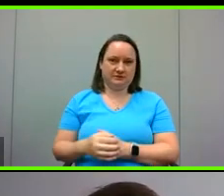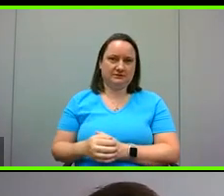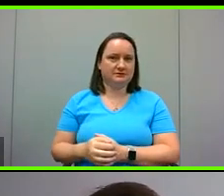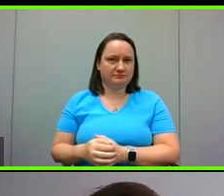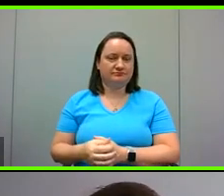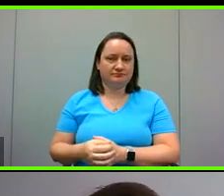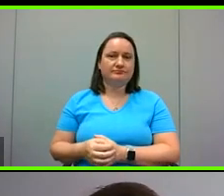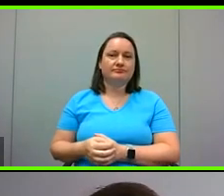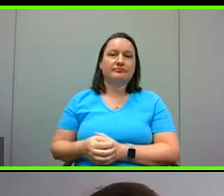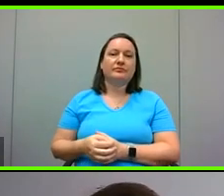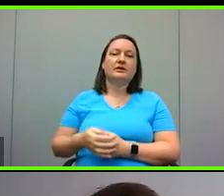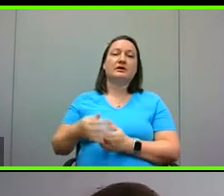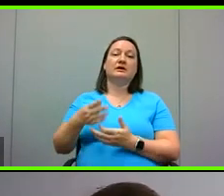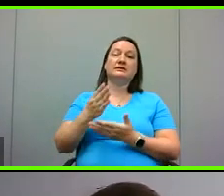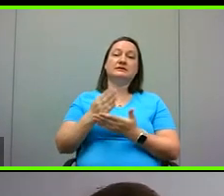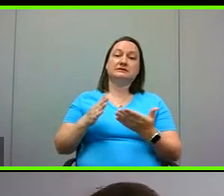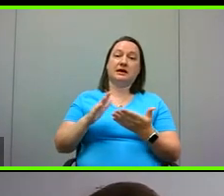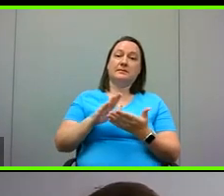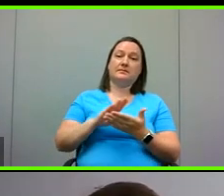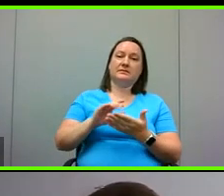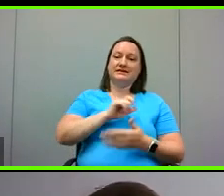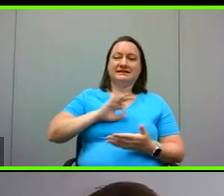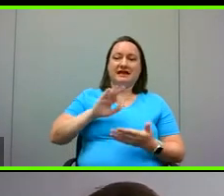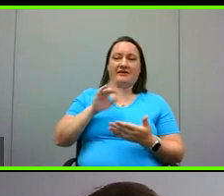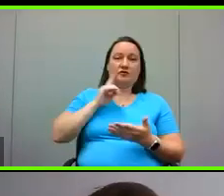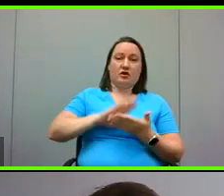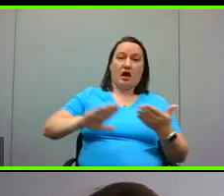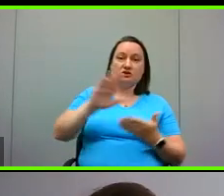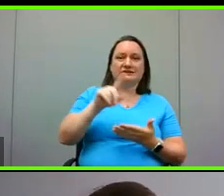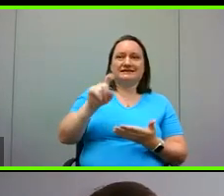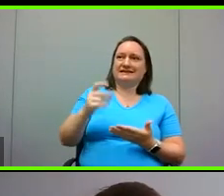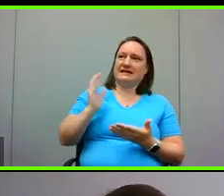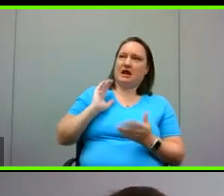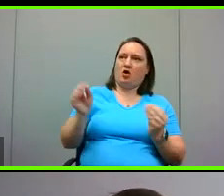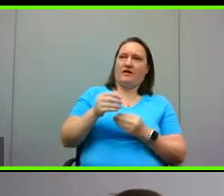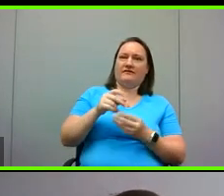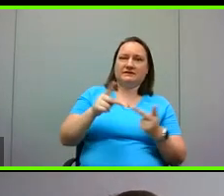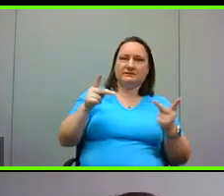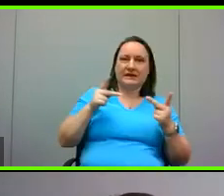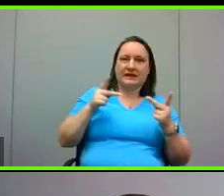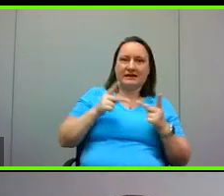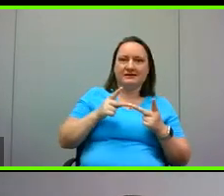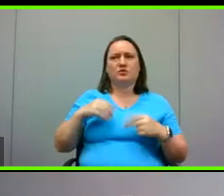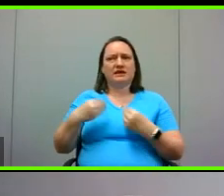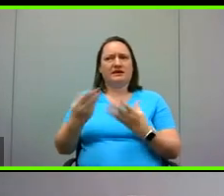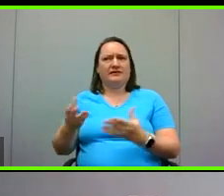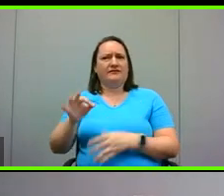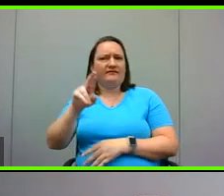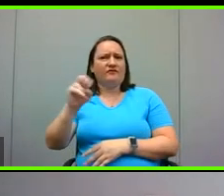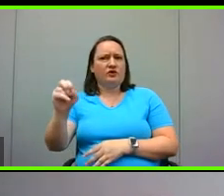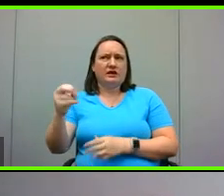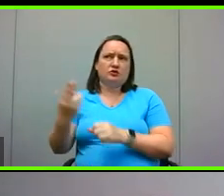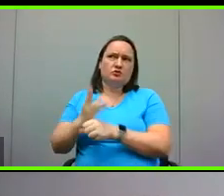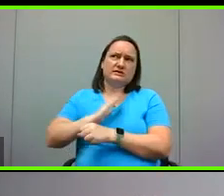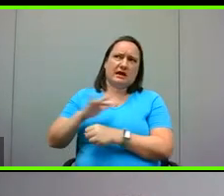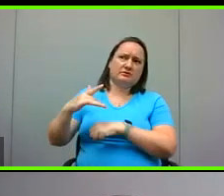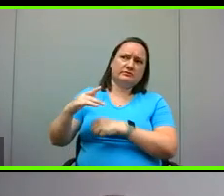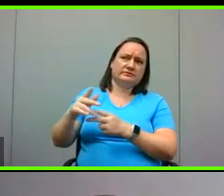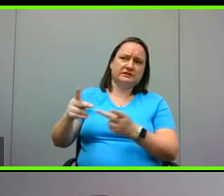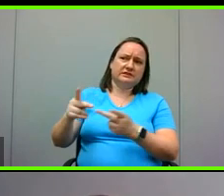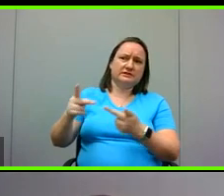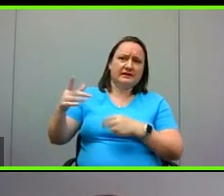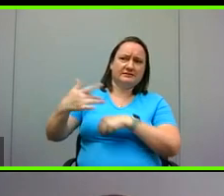some of our office space, or just we give it freely to them to use our space for testing. They would be the third group to come back into our offices